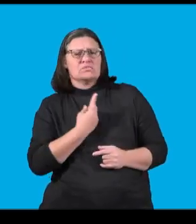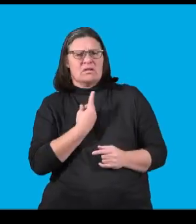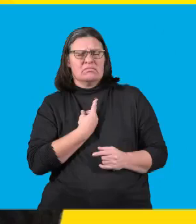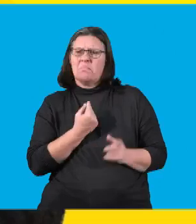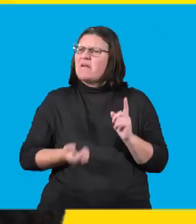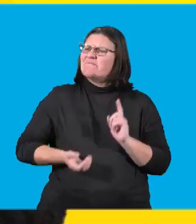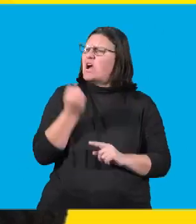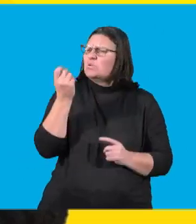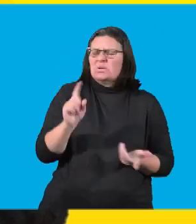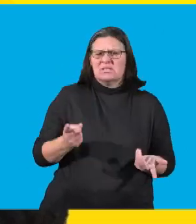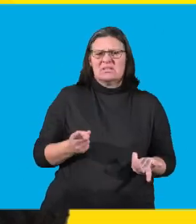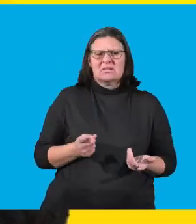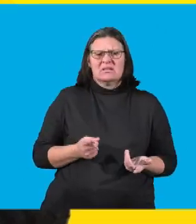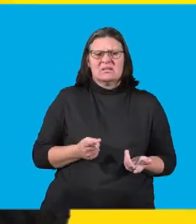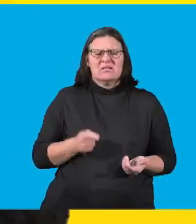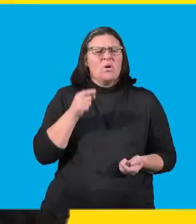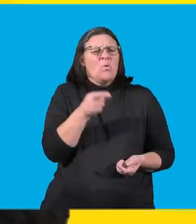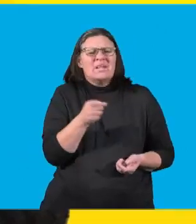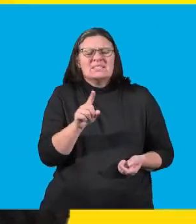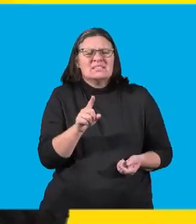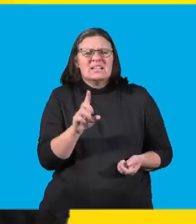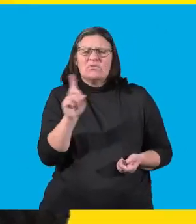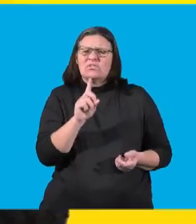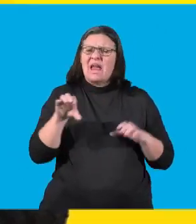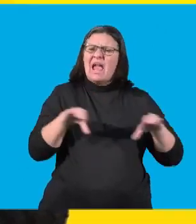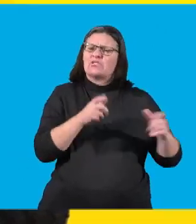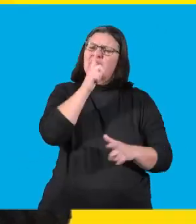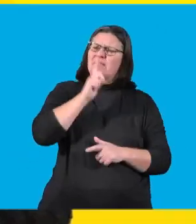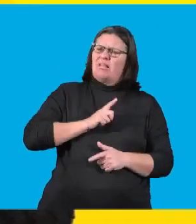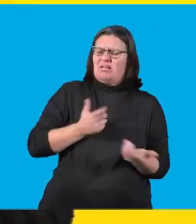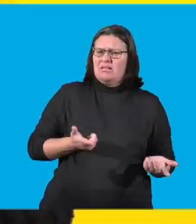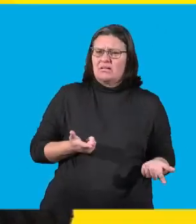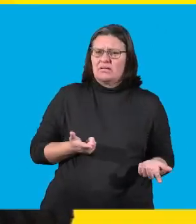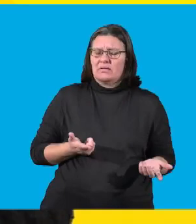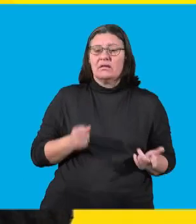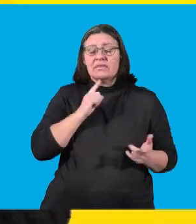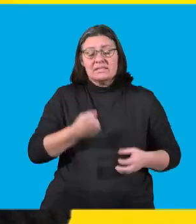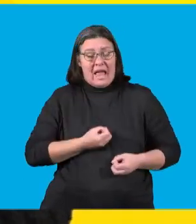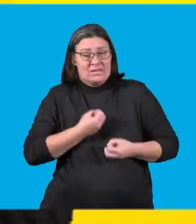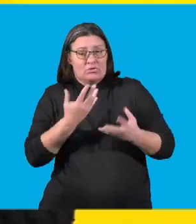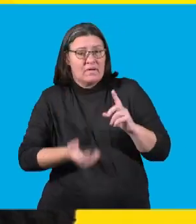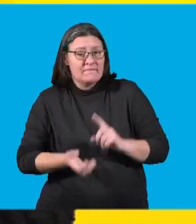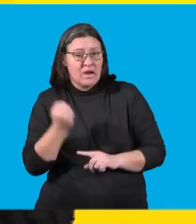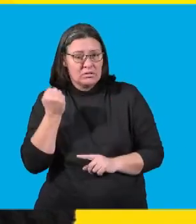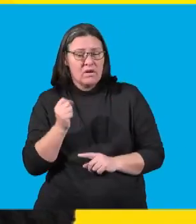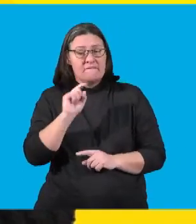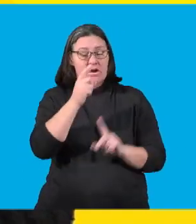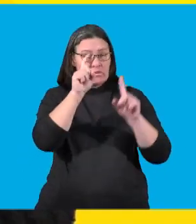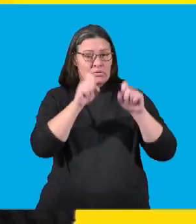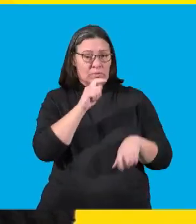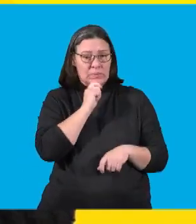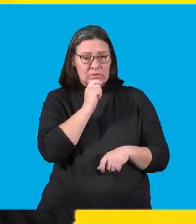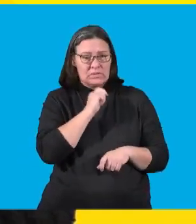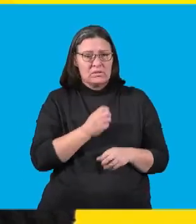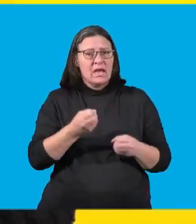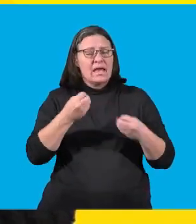we ask ourselves, what have we found? What is this expression? What is this derivative actually telling us? So this expression that we found using